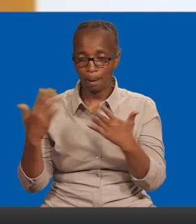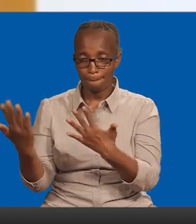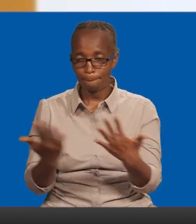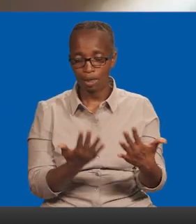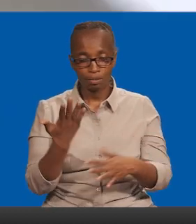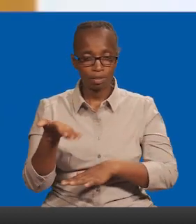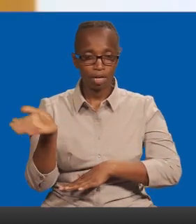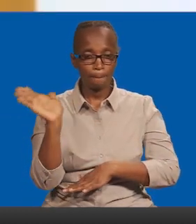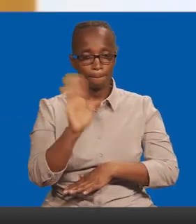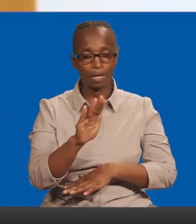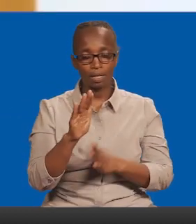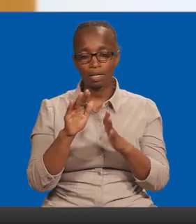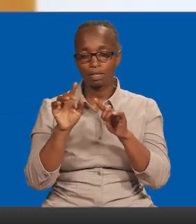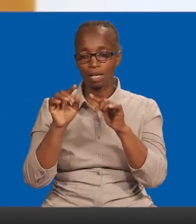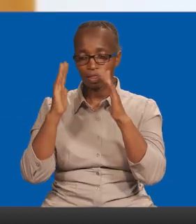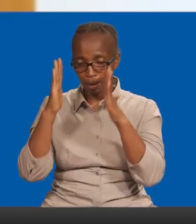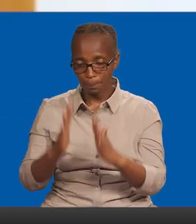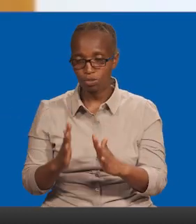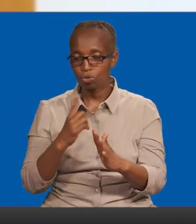to re-victimize